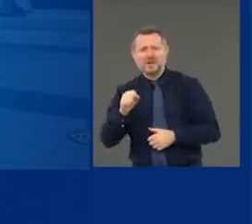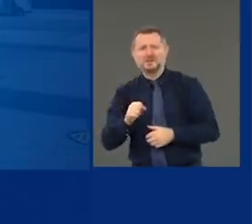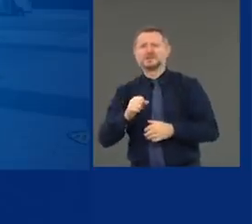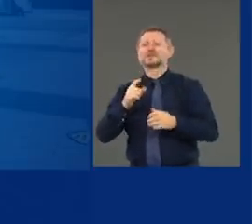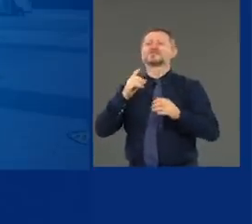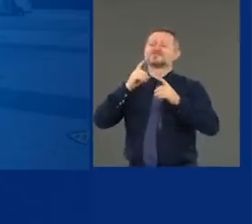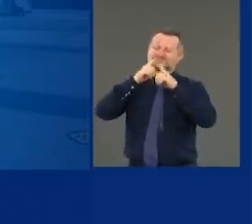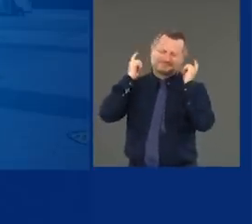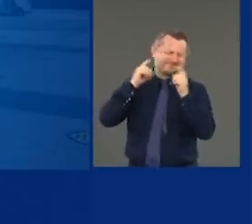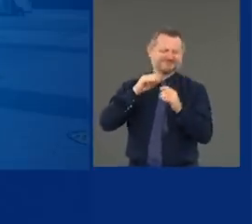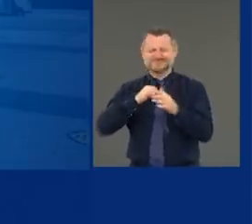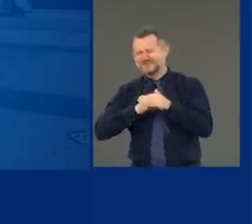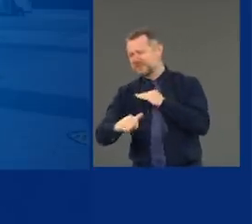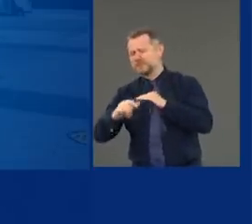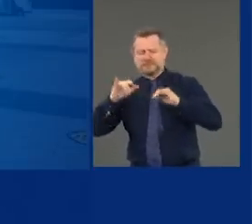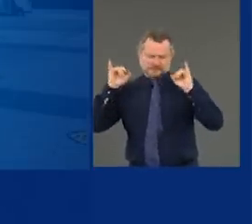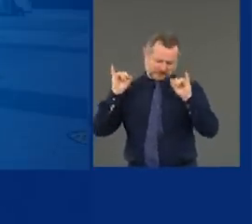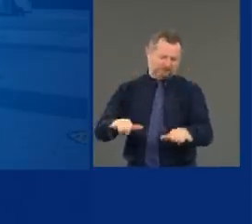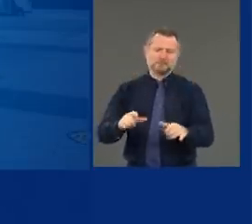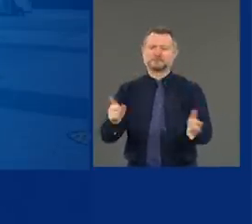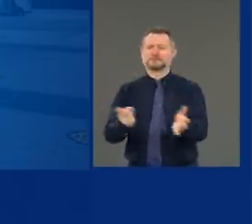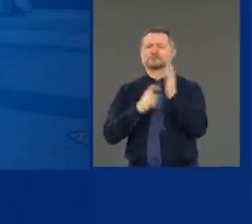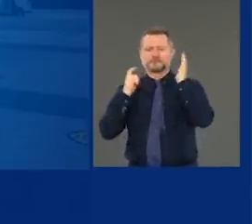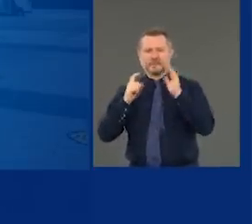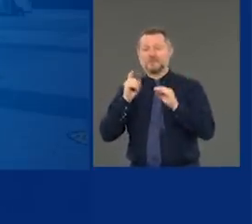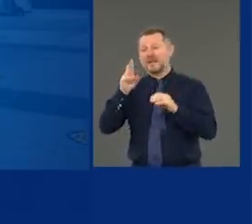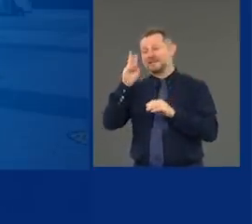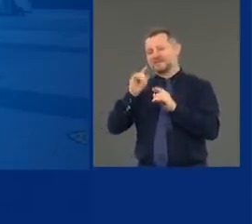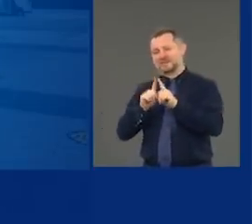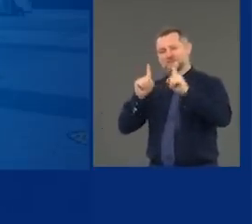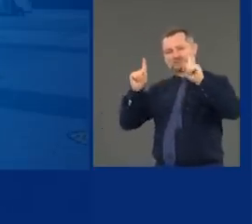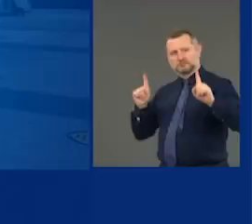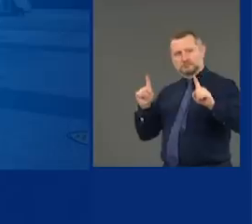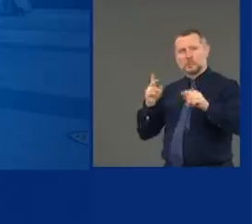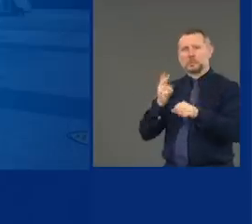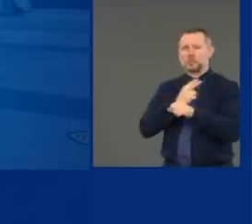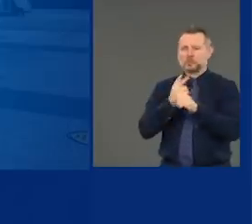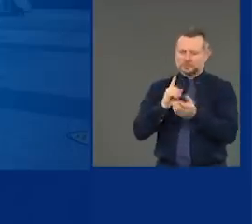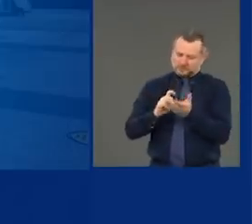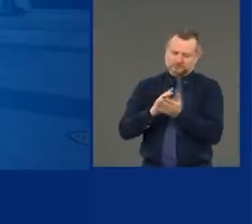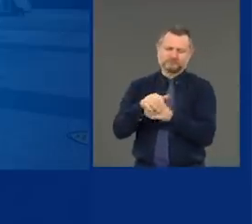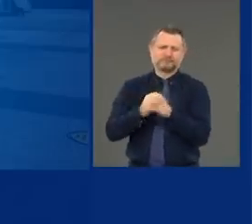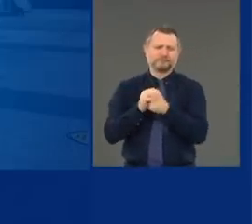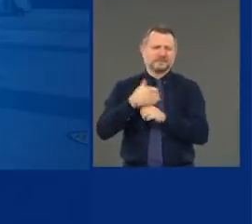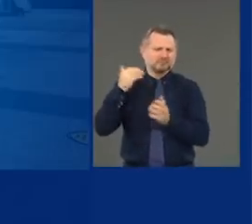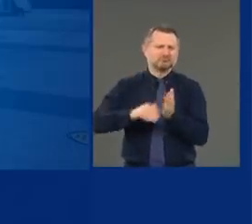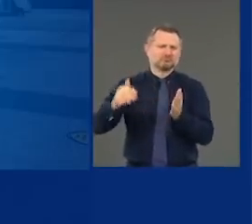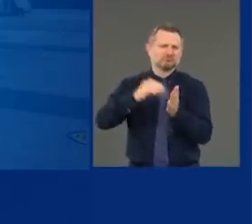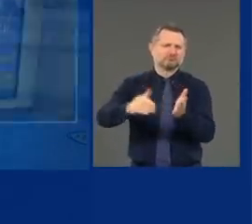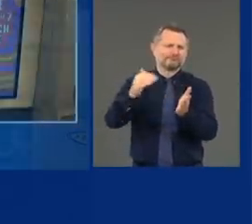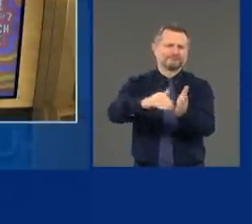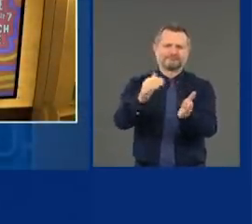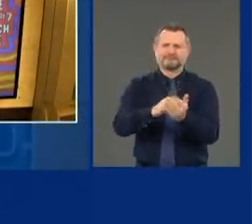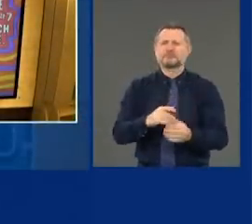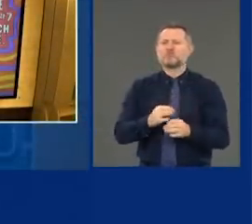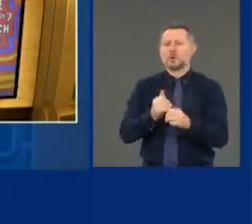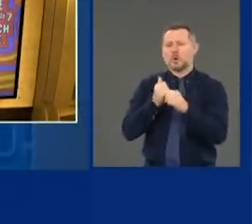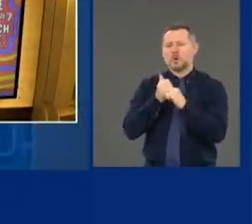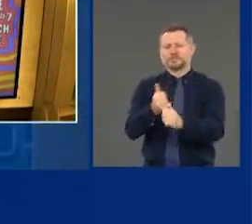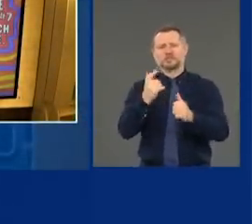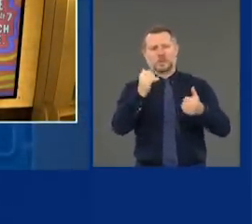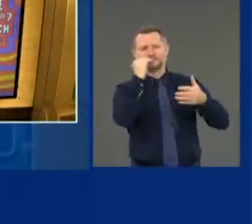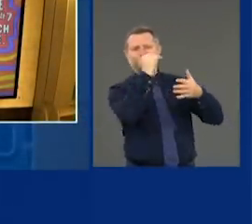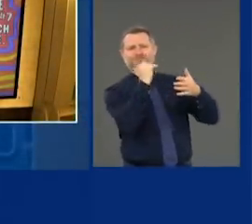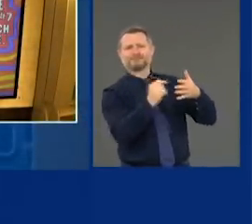away when possible. Use the hand sanitizer. Use the hand sanitizer and observe the guidance that is on the